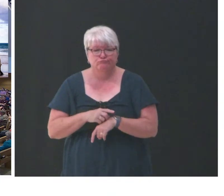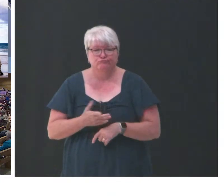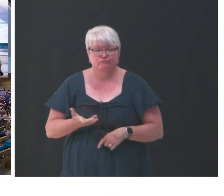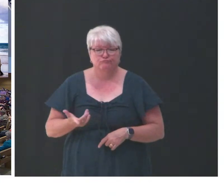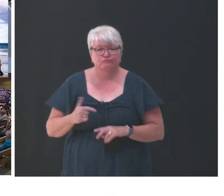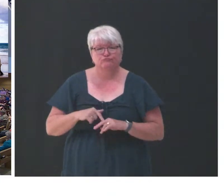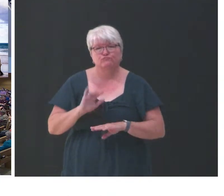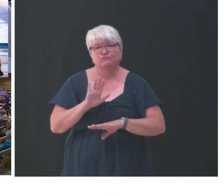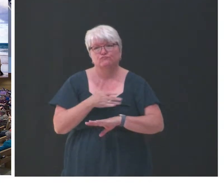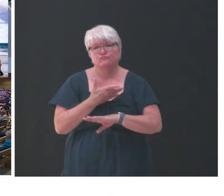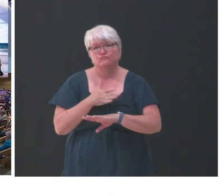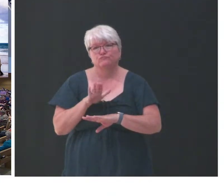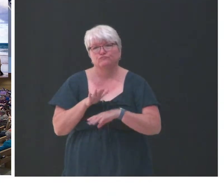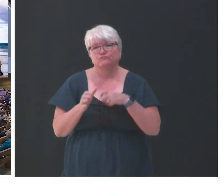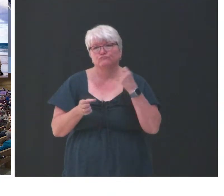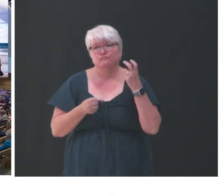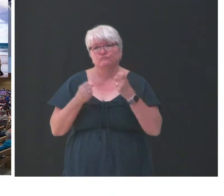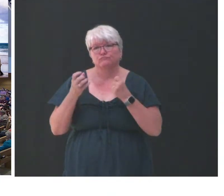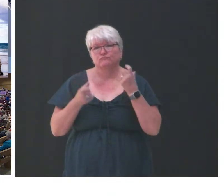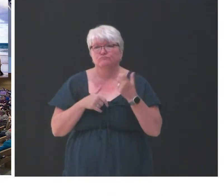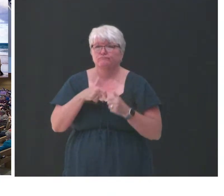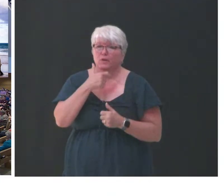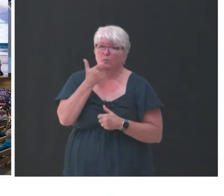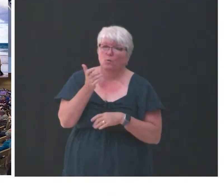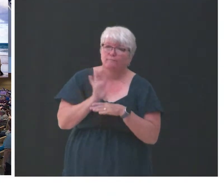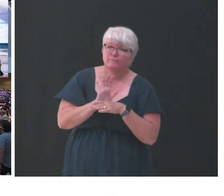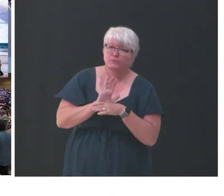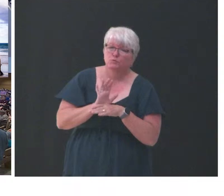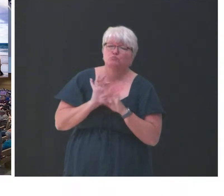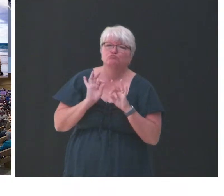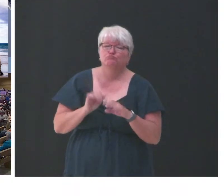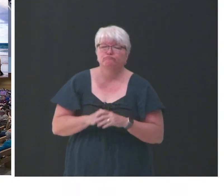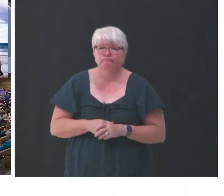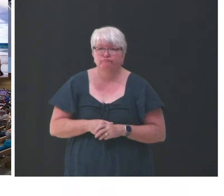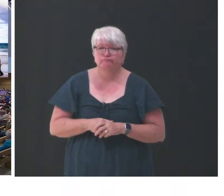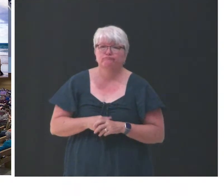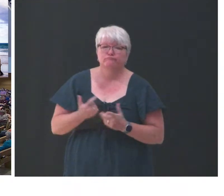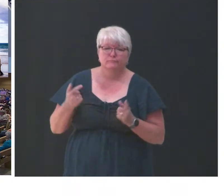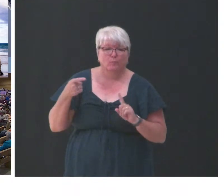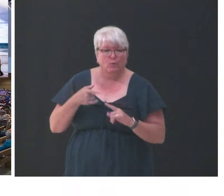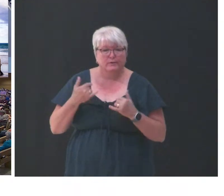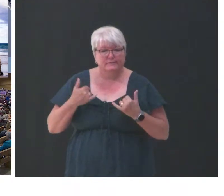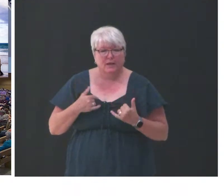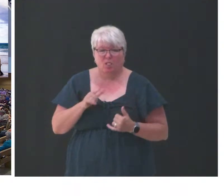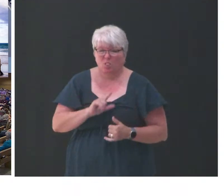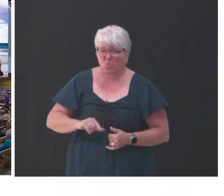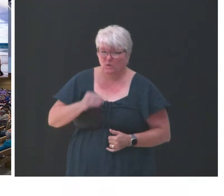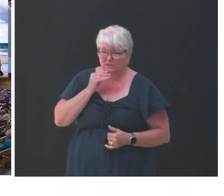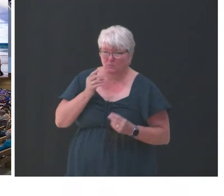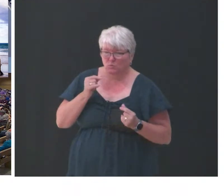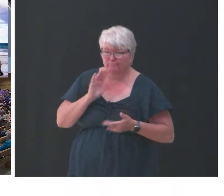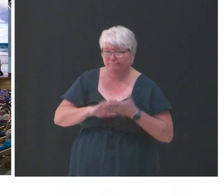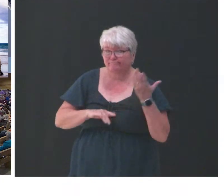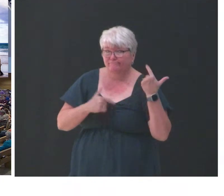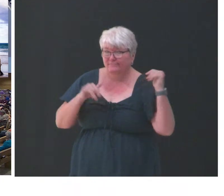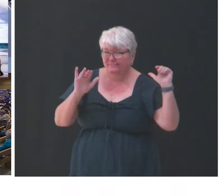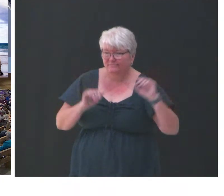and just sung some songs, watched some videos, getting to this point now, communion's coming, and then we're out of here.